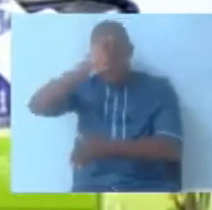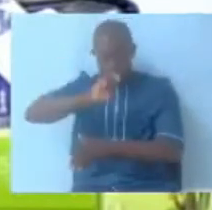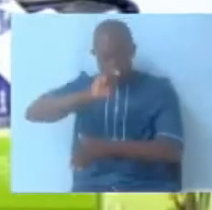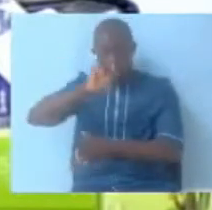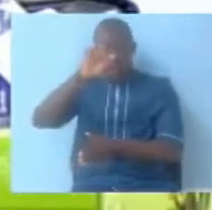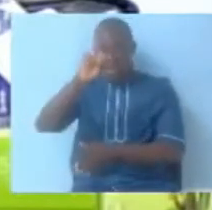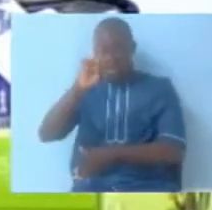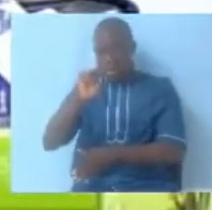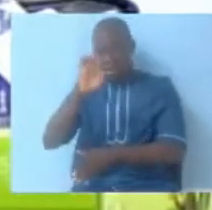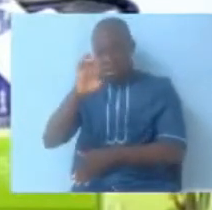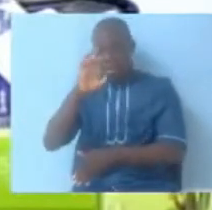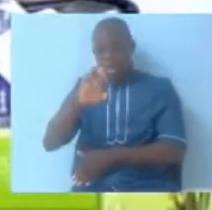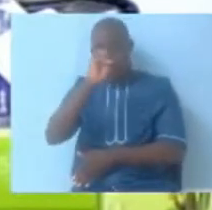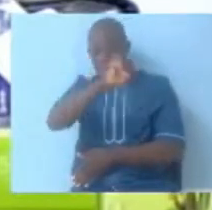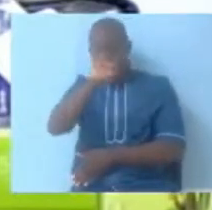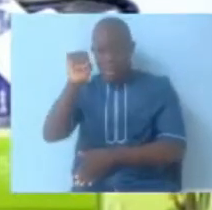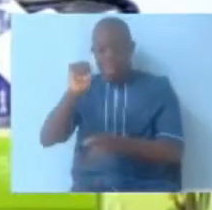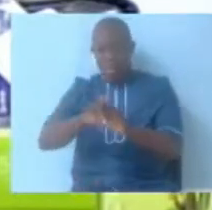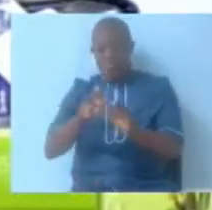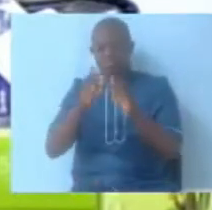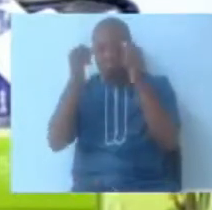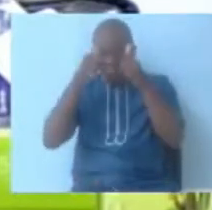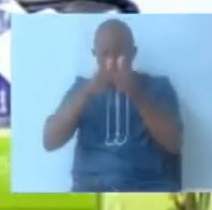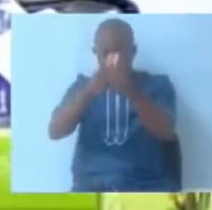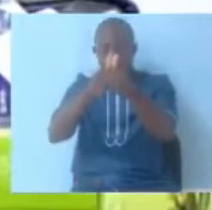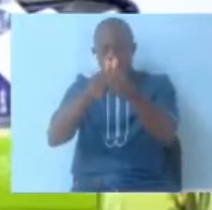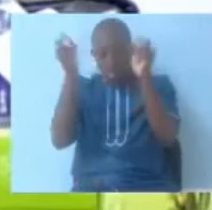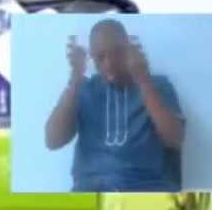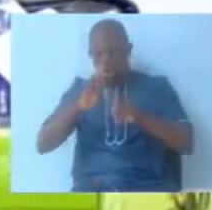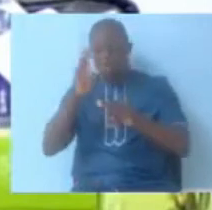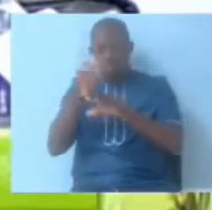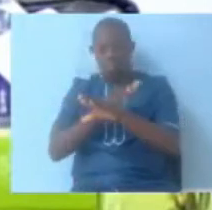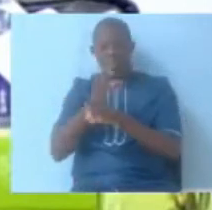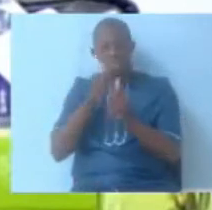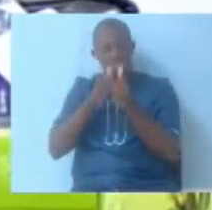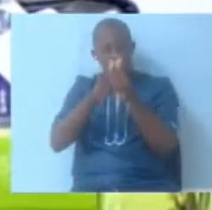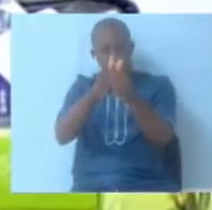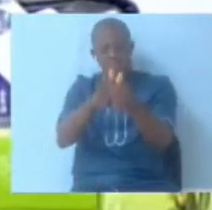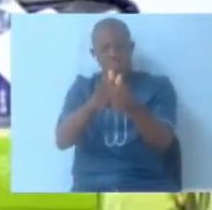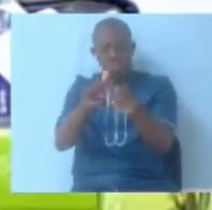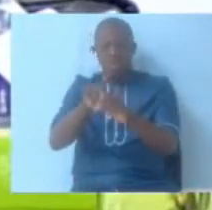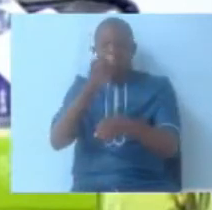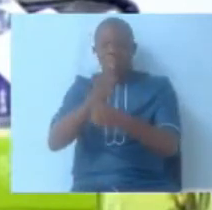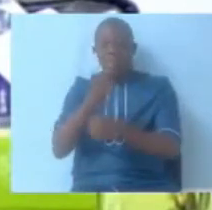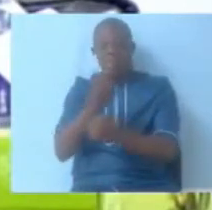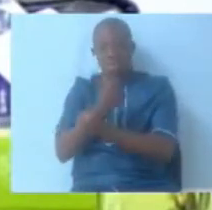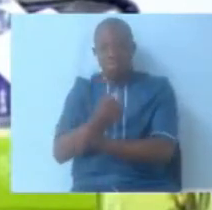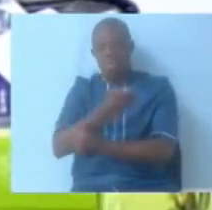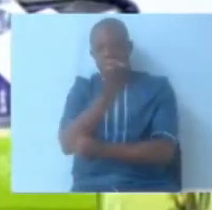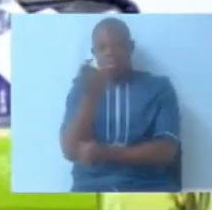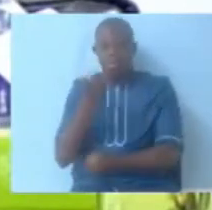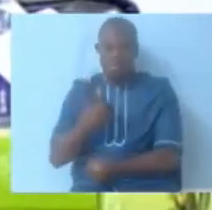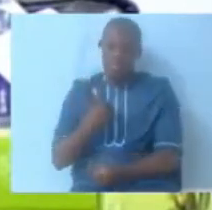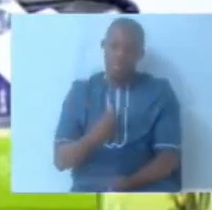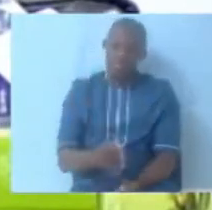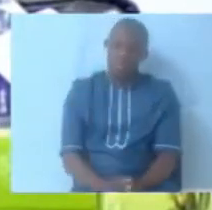la bunda sabanja ome itelia londi, decree number 3, itelubeole la mutoko nung meya lonko. Wenying